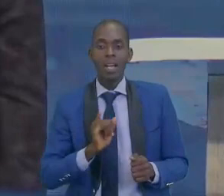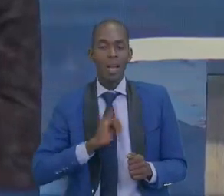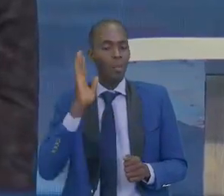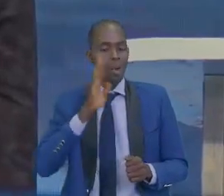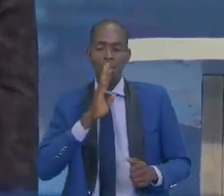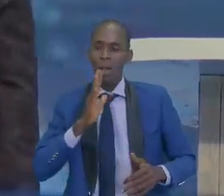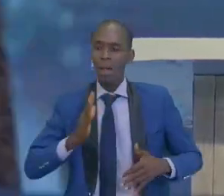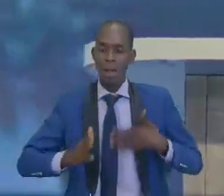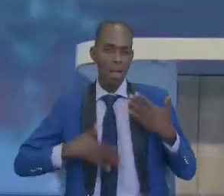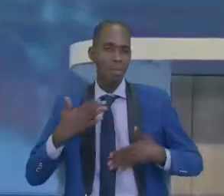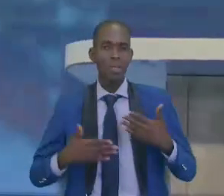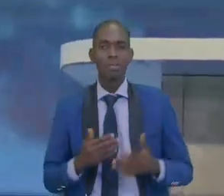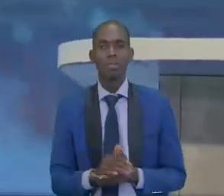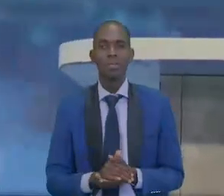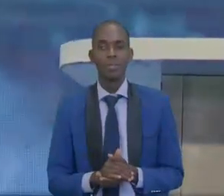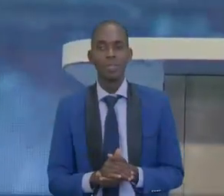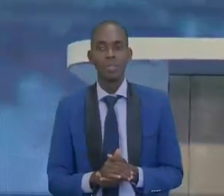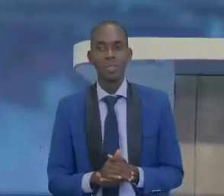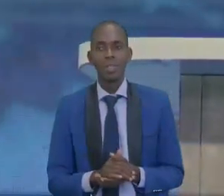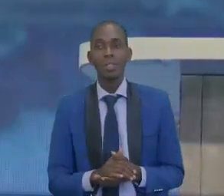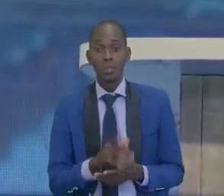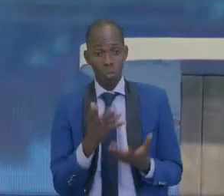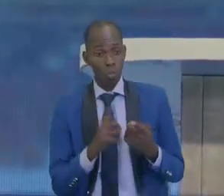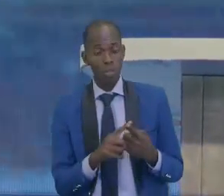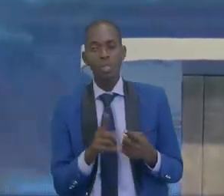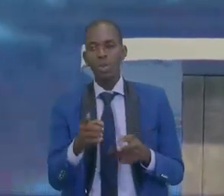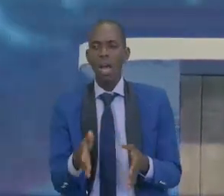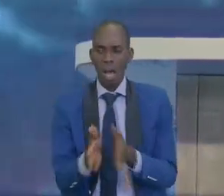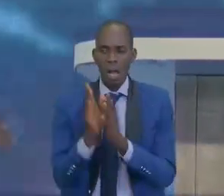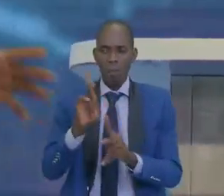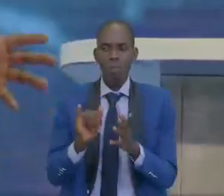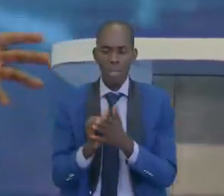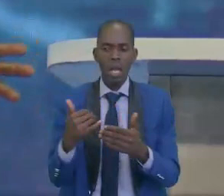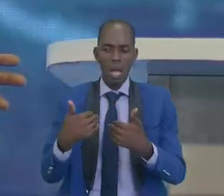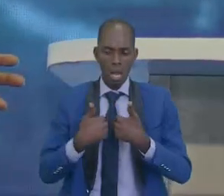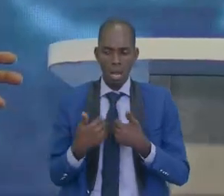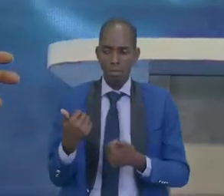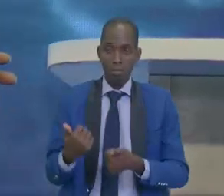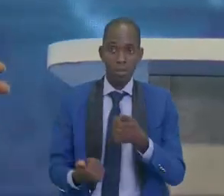happy. Ask the car owners, for the first